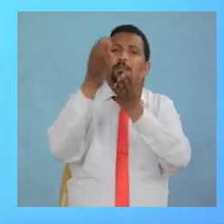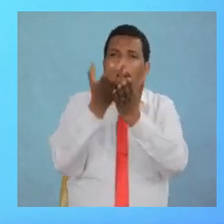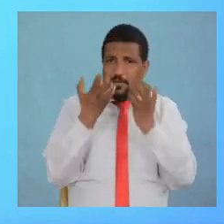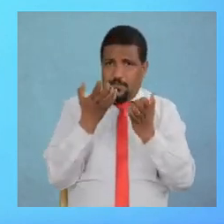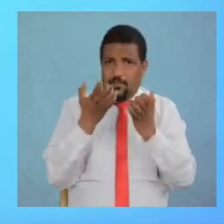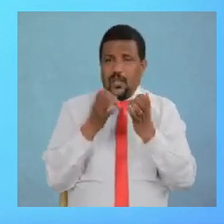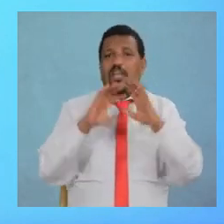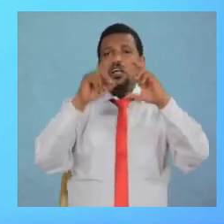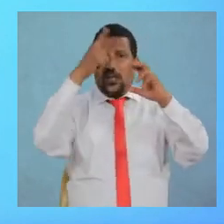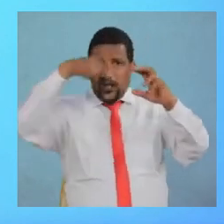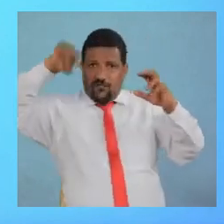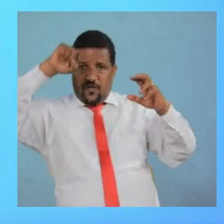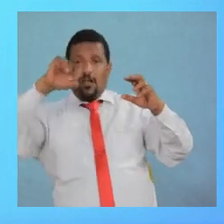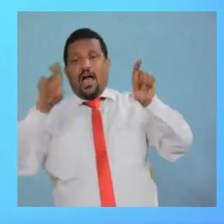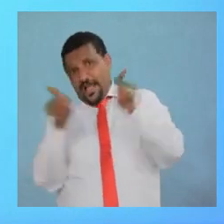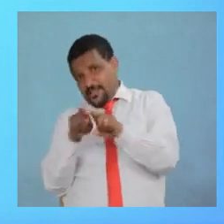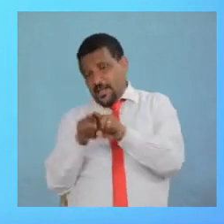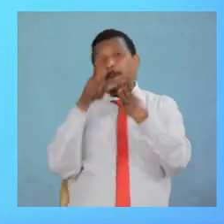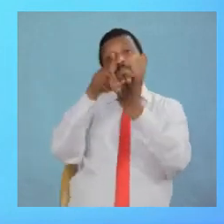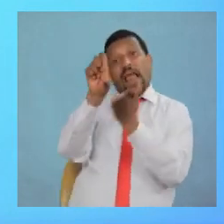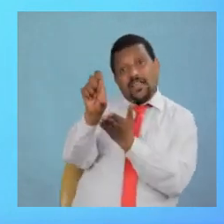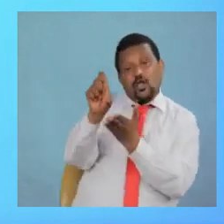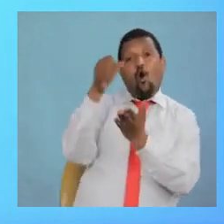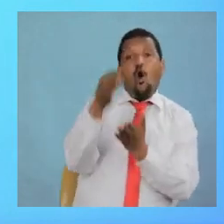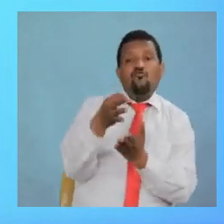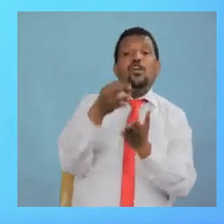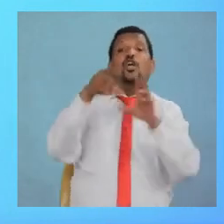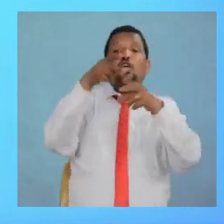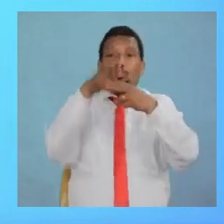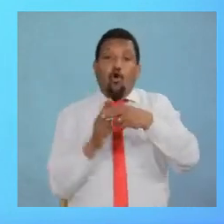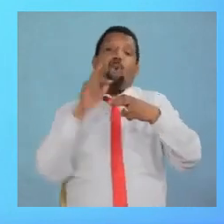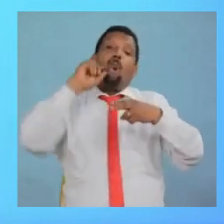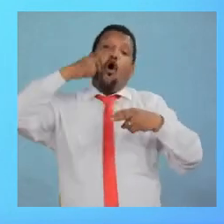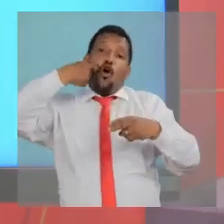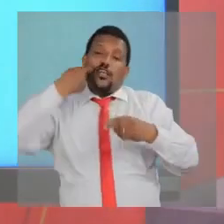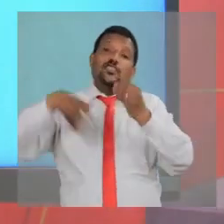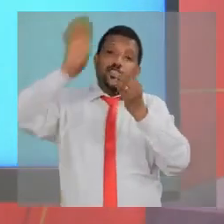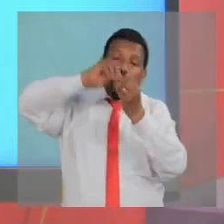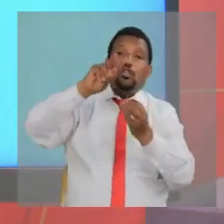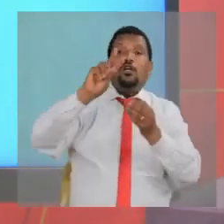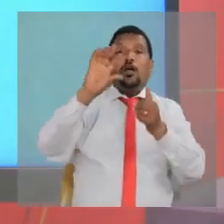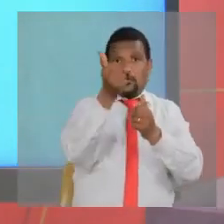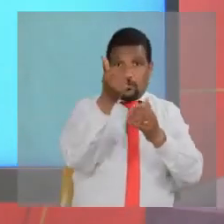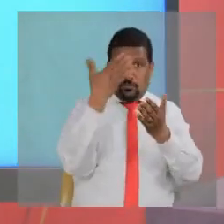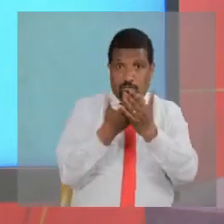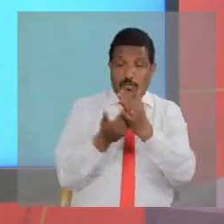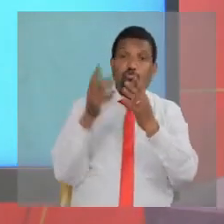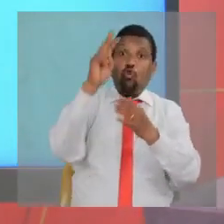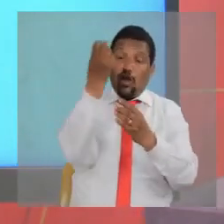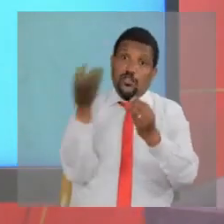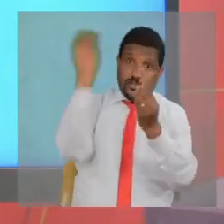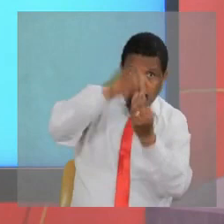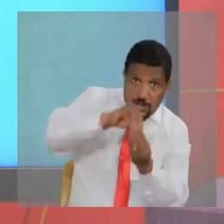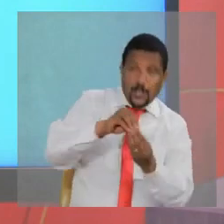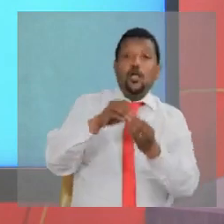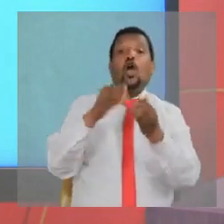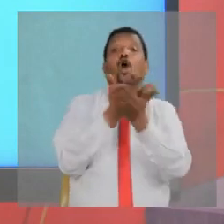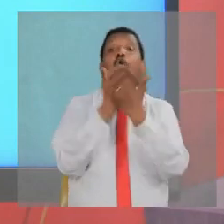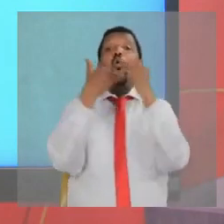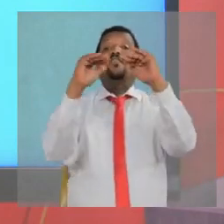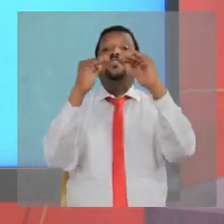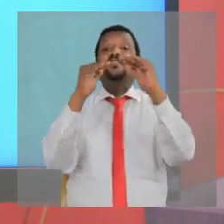example, as price of a kilogram of orange increase from 10 to 20, then the